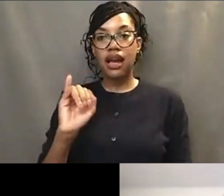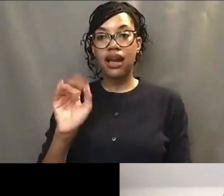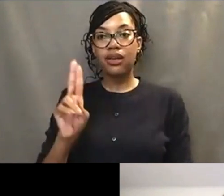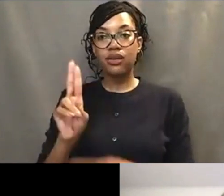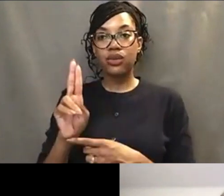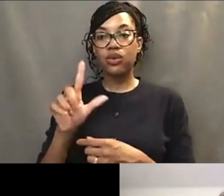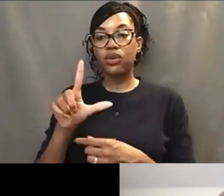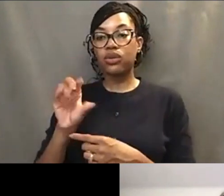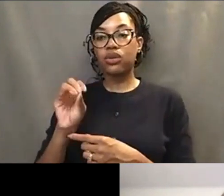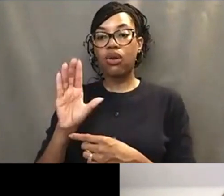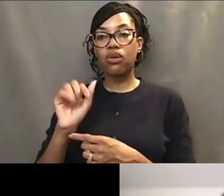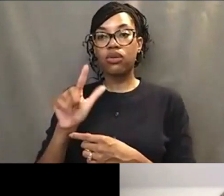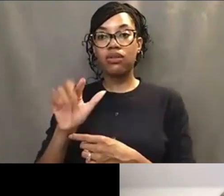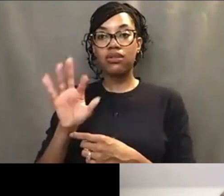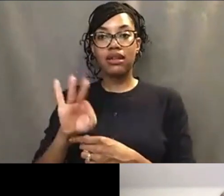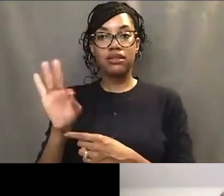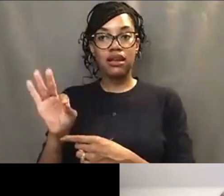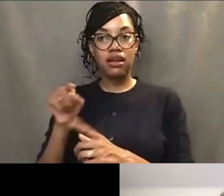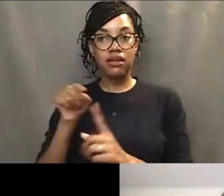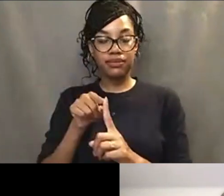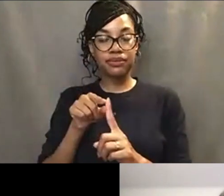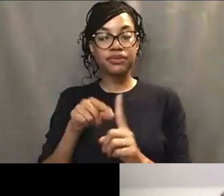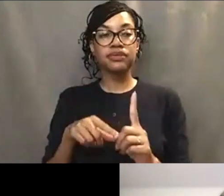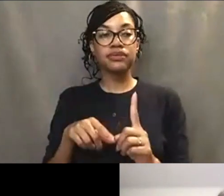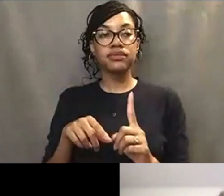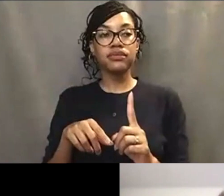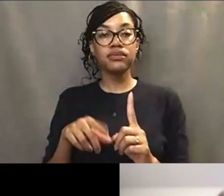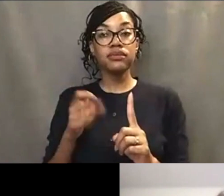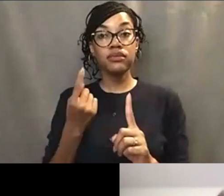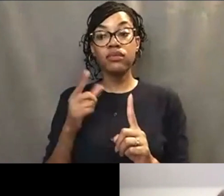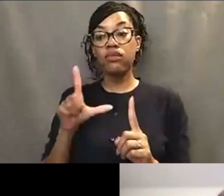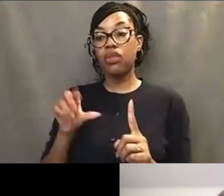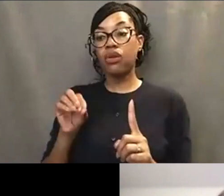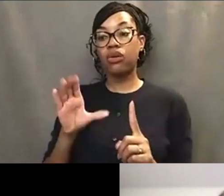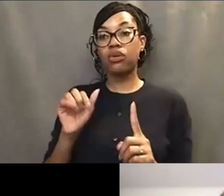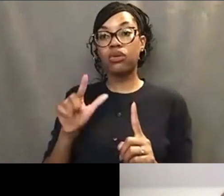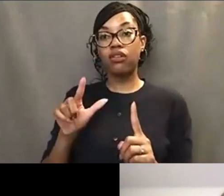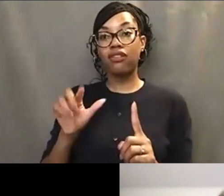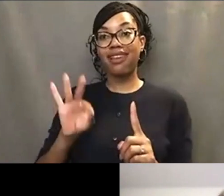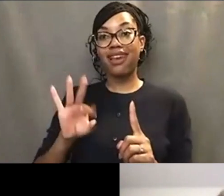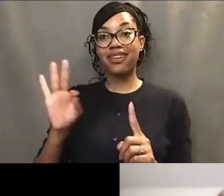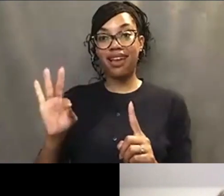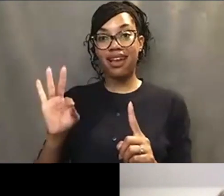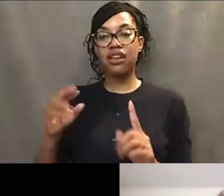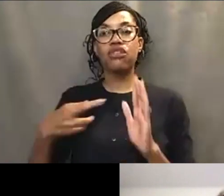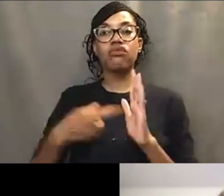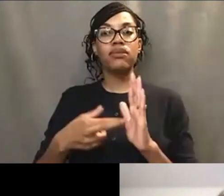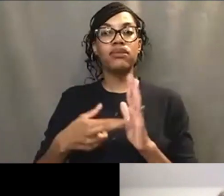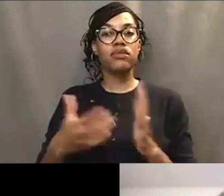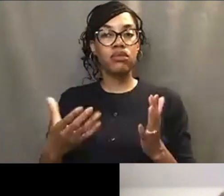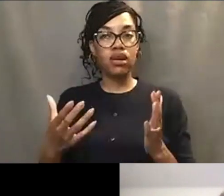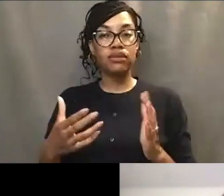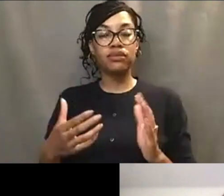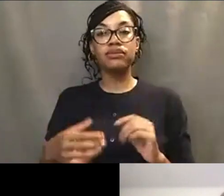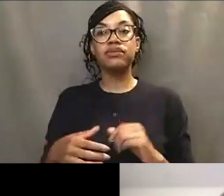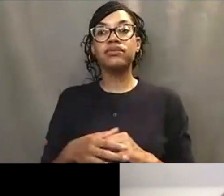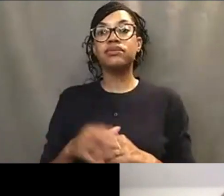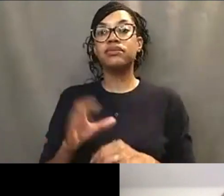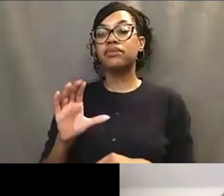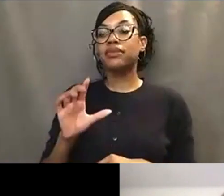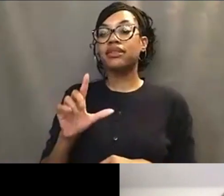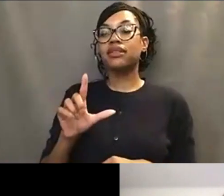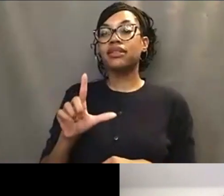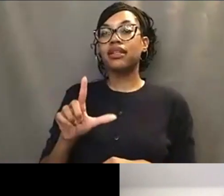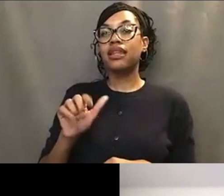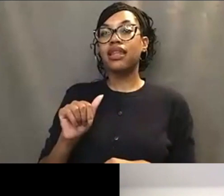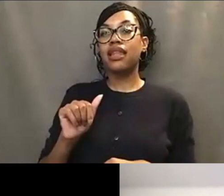historically, because Local 99 represents classified staff on school